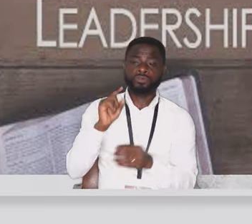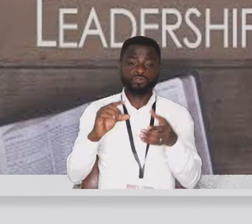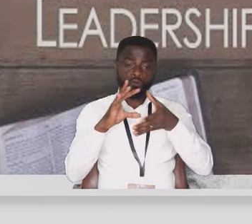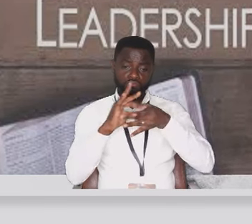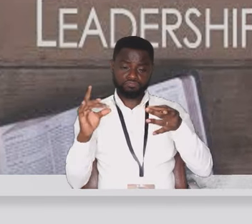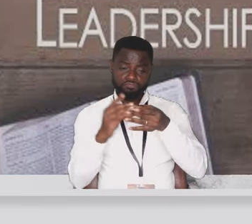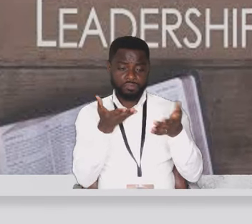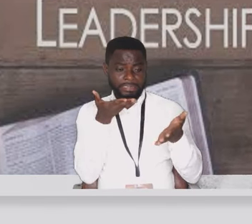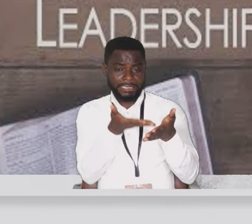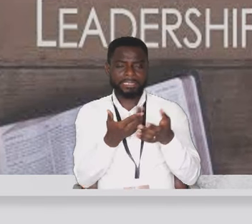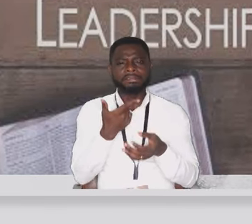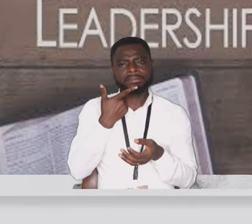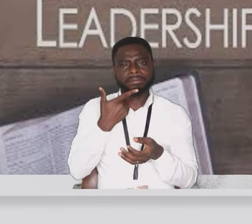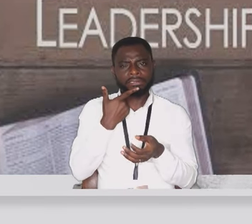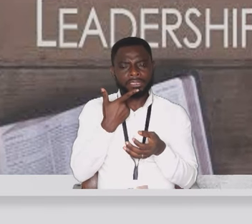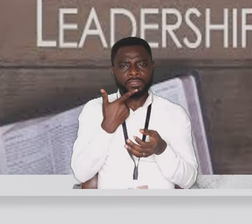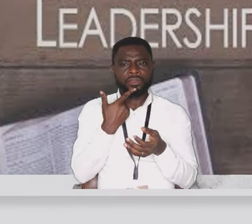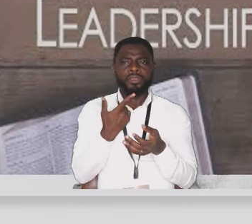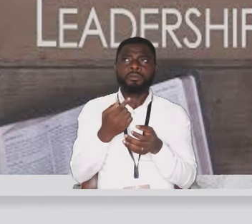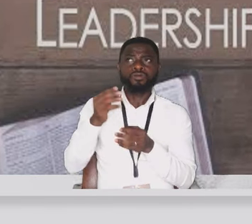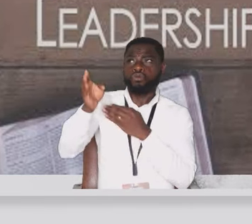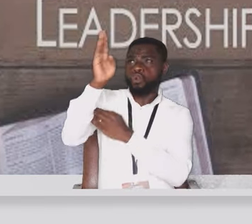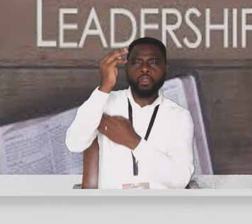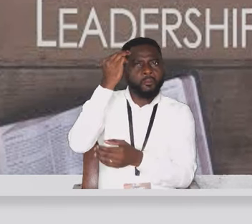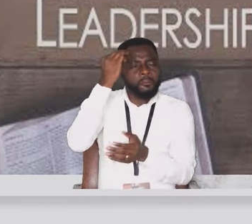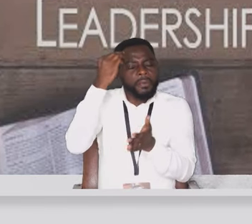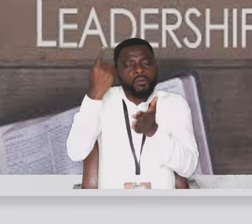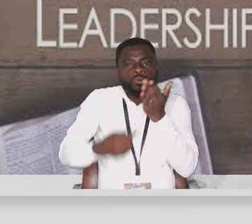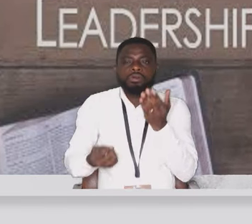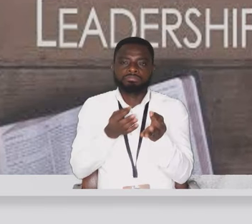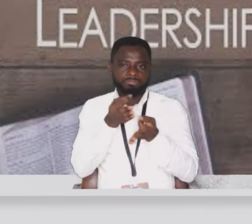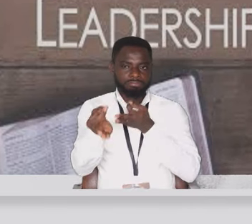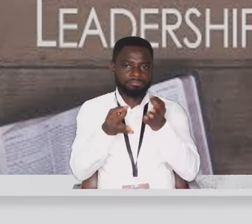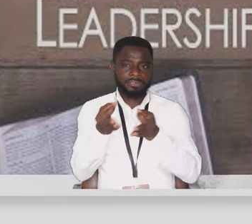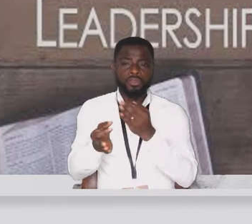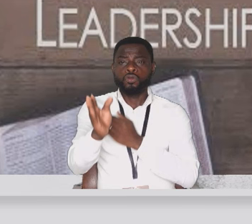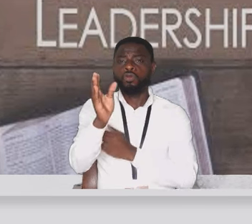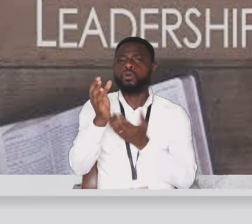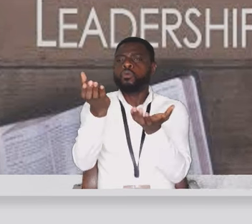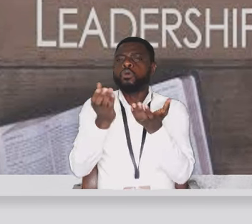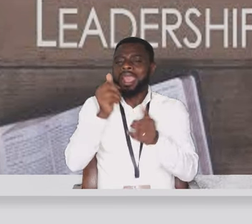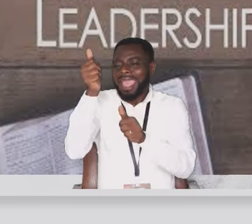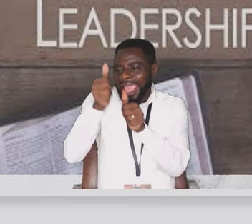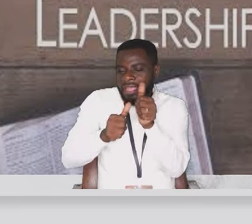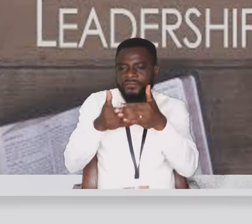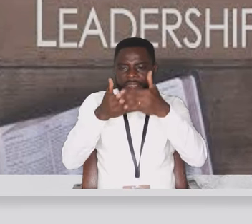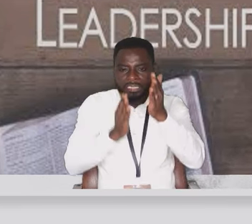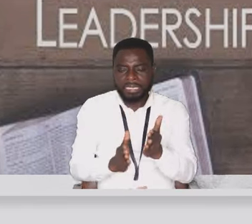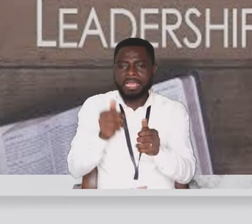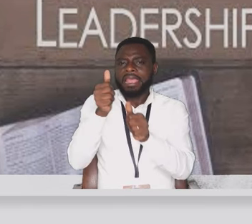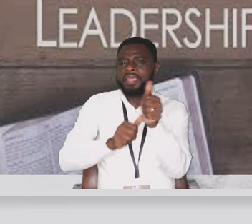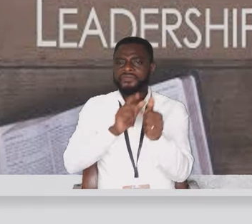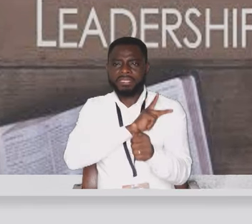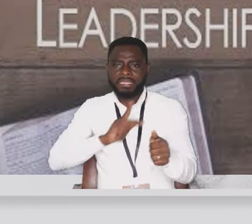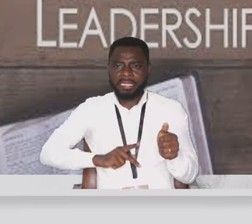scripture tells us what is on the mind of God. God wants every leader, every king,